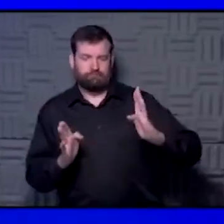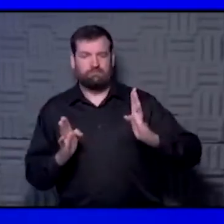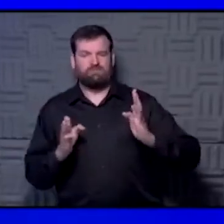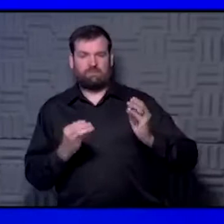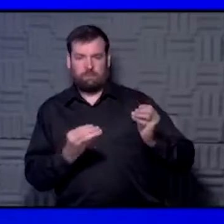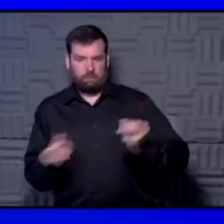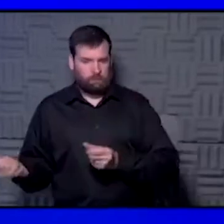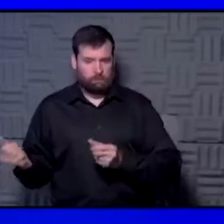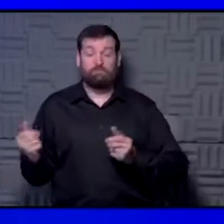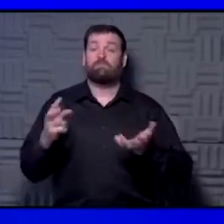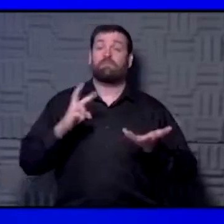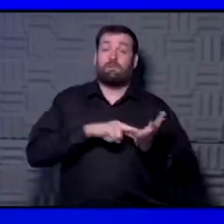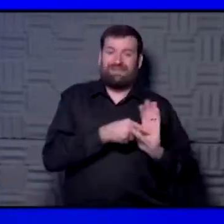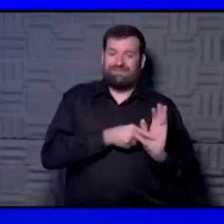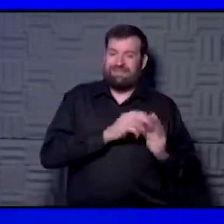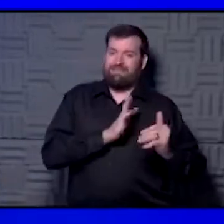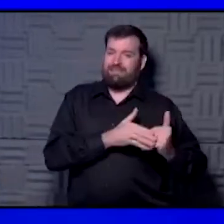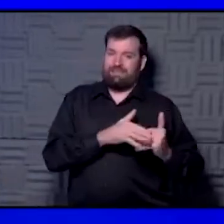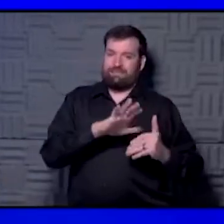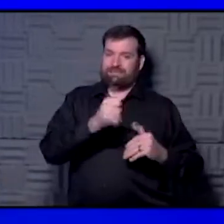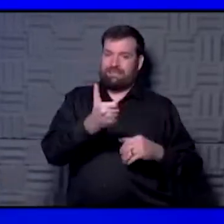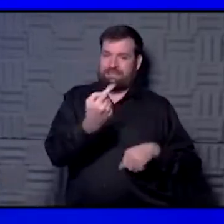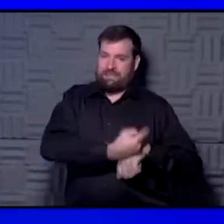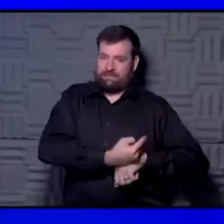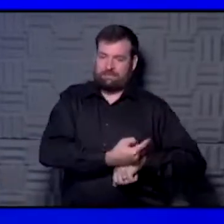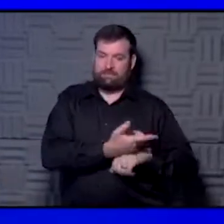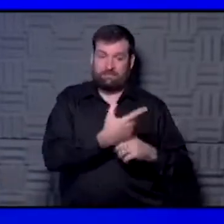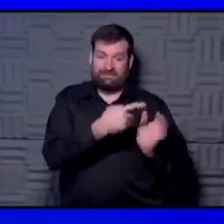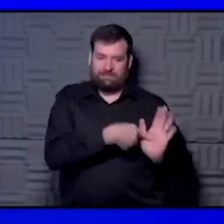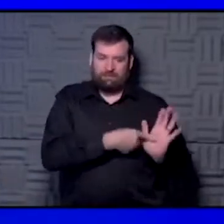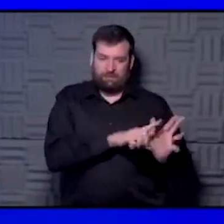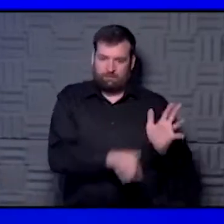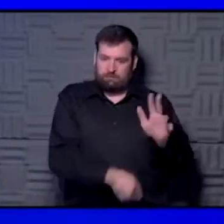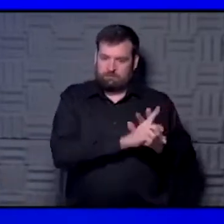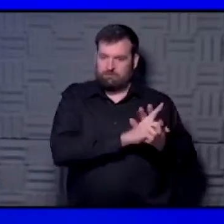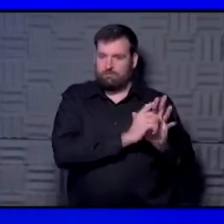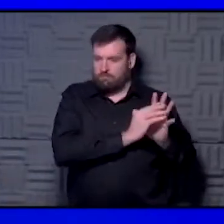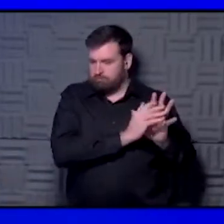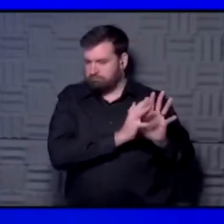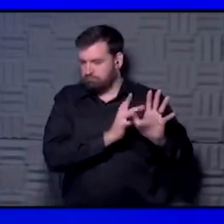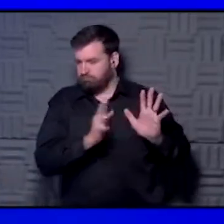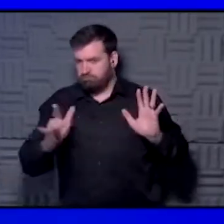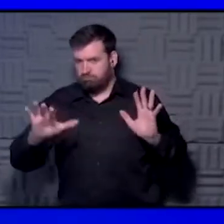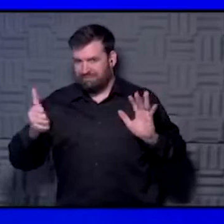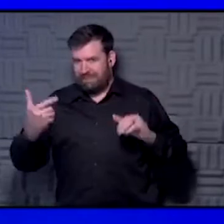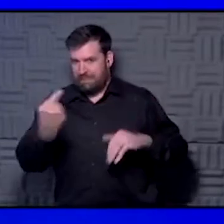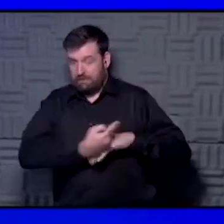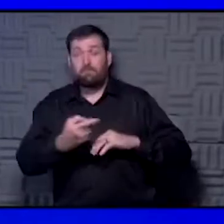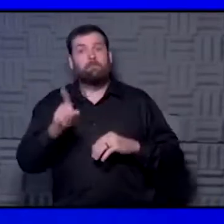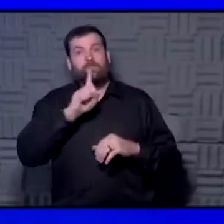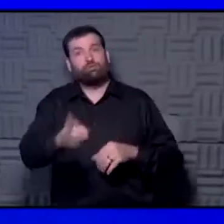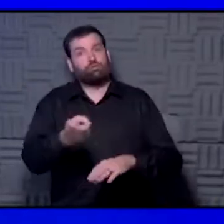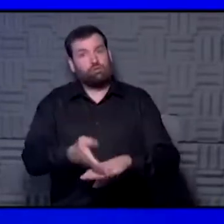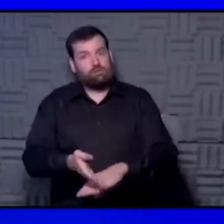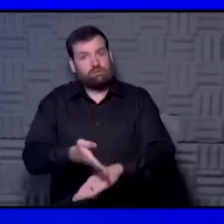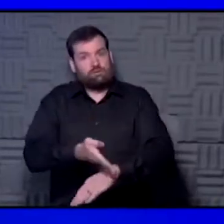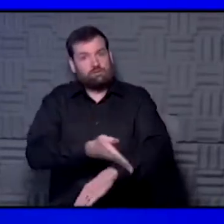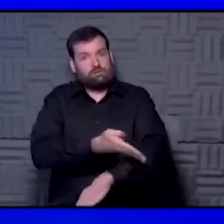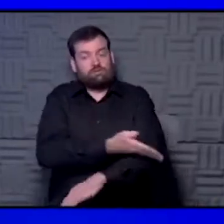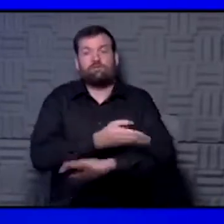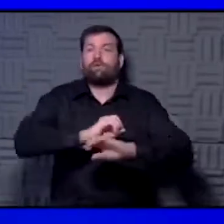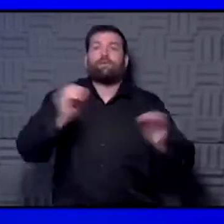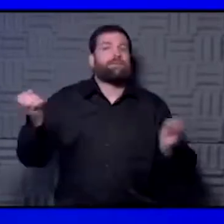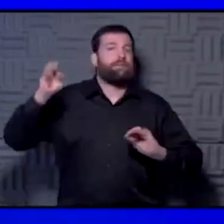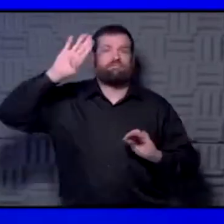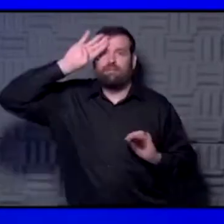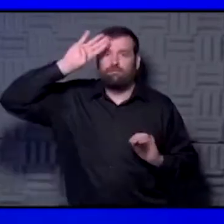starting at that 10-day point, 10 days from symptom onset. You still want to make sure your symptoms are improving. You want to make sure that you are